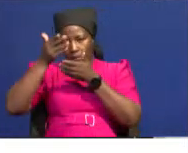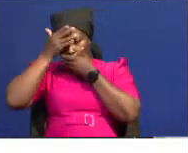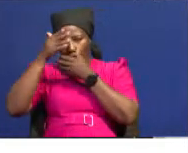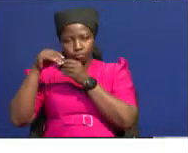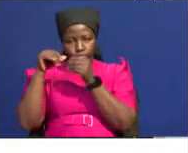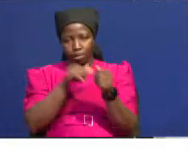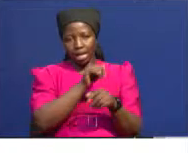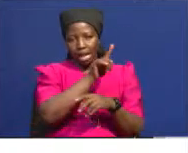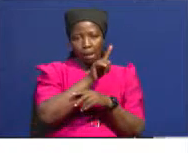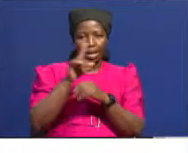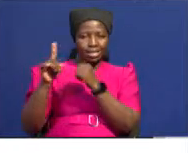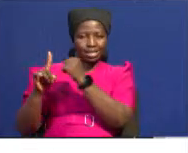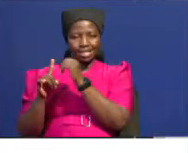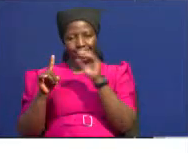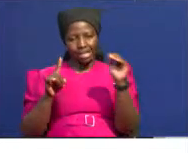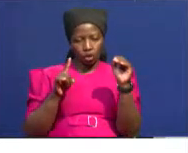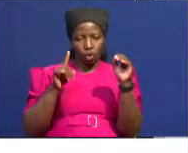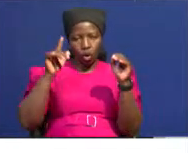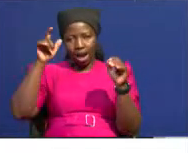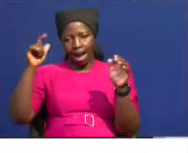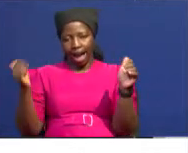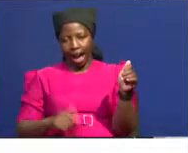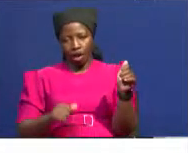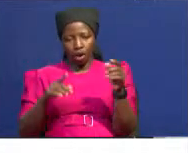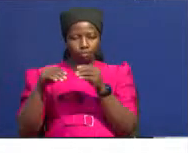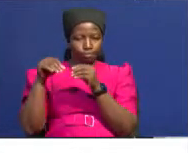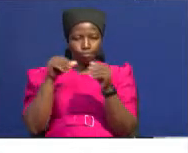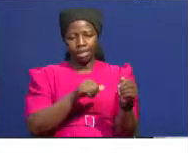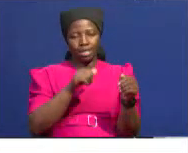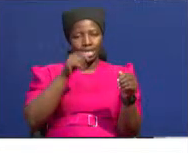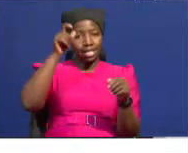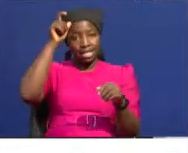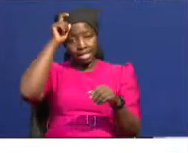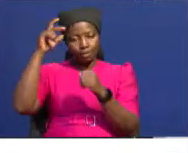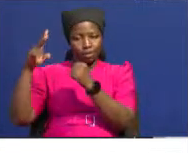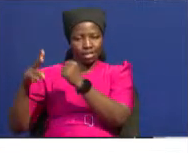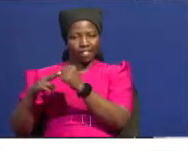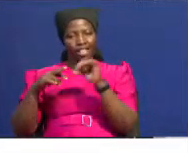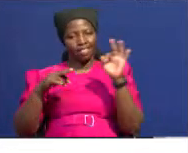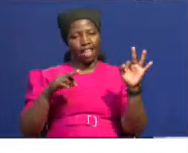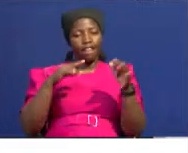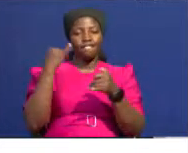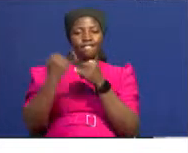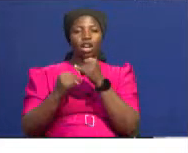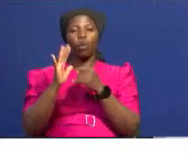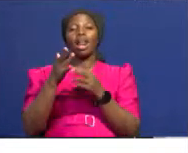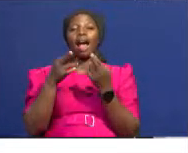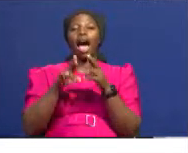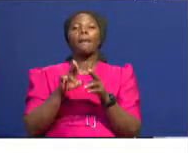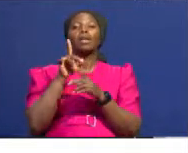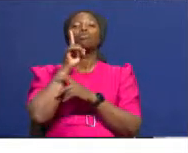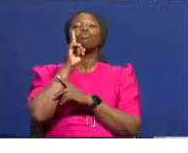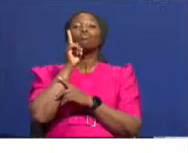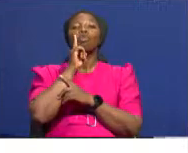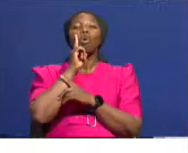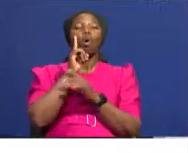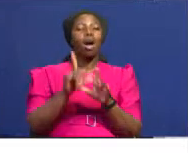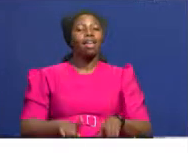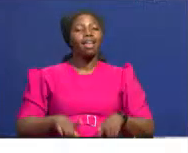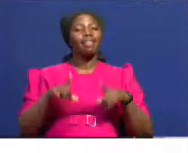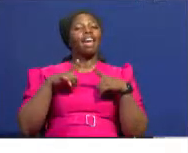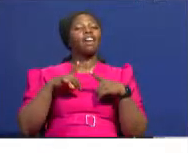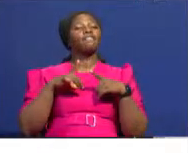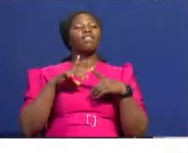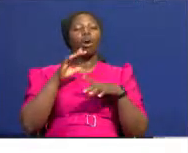while Angola defeated Egypt 7-3. The final will be played tomorrow and will be beamed live on KBC